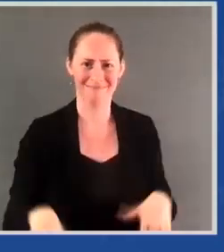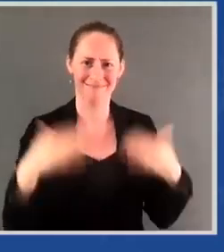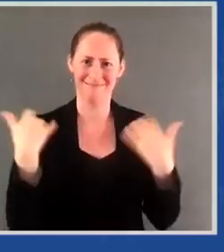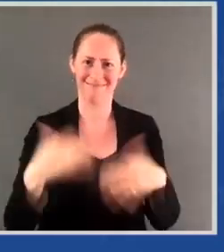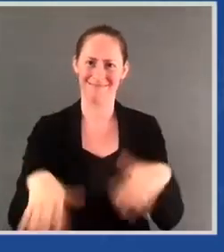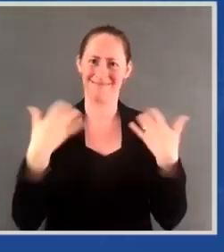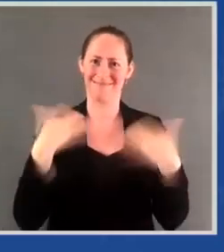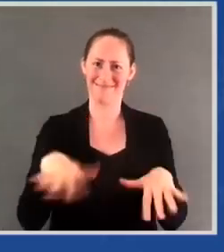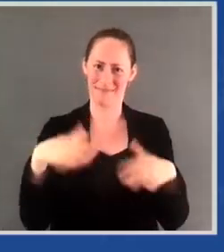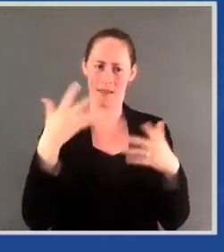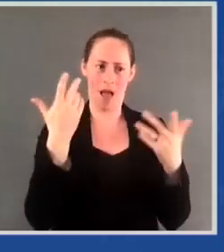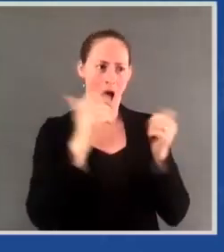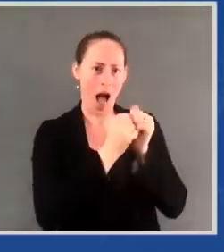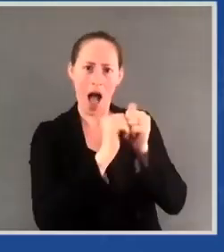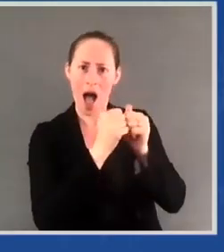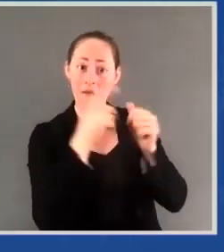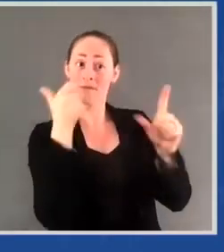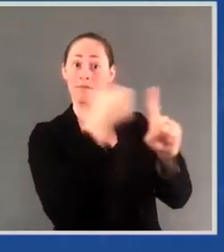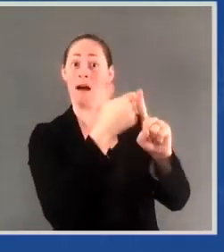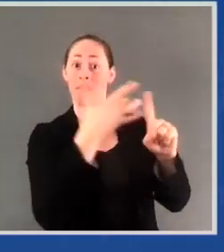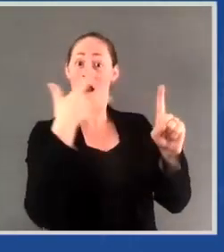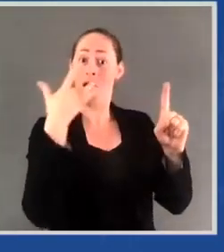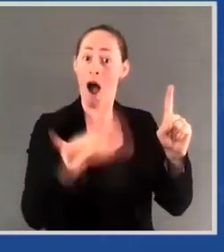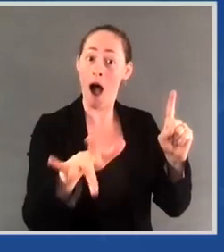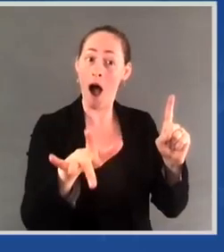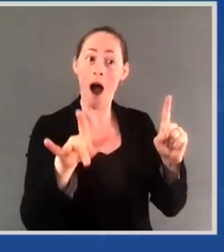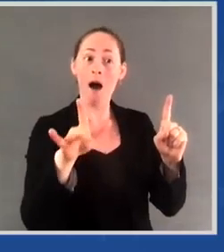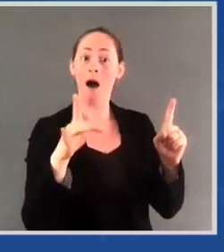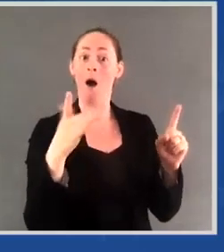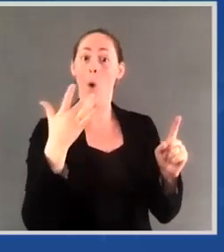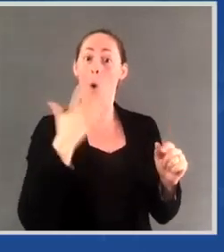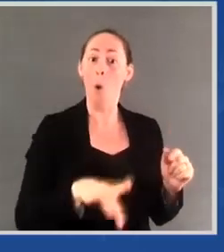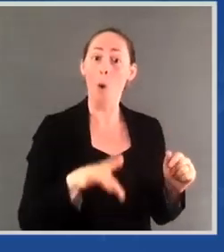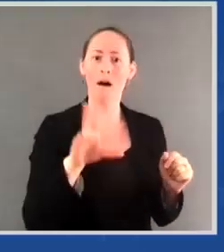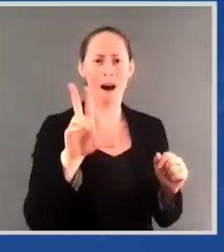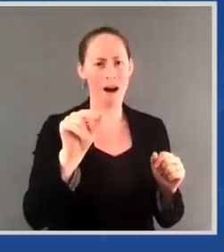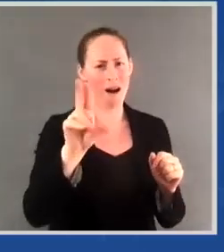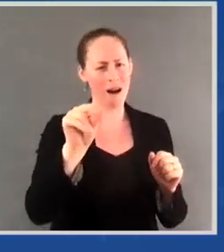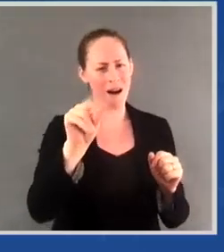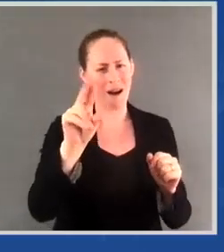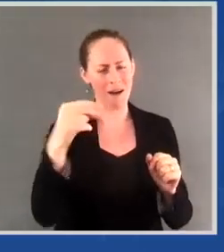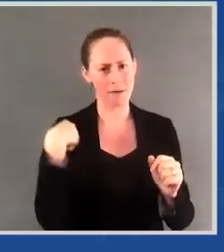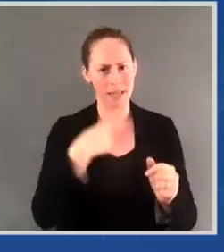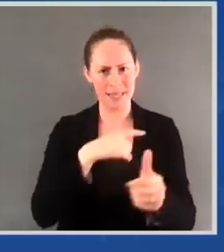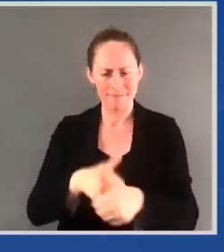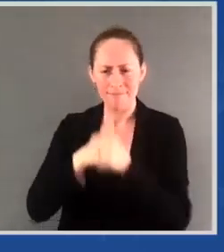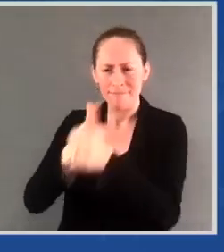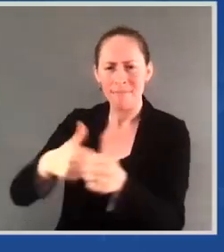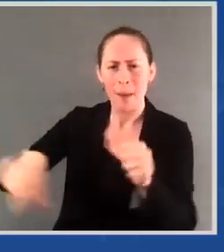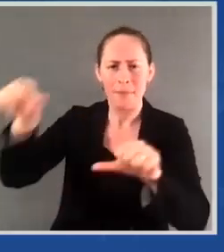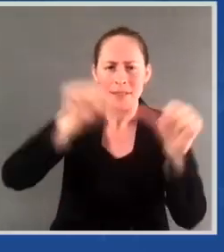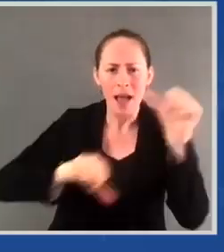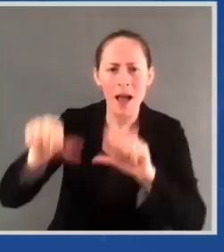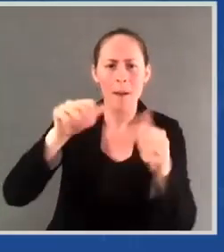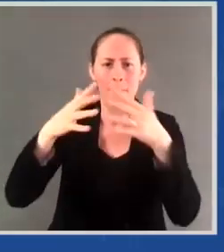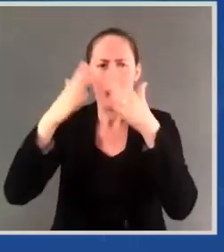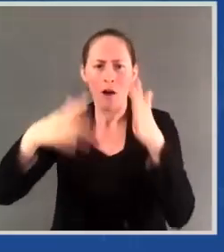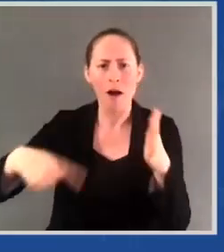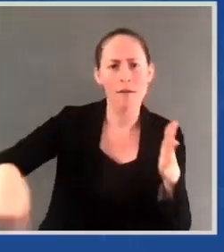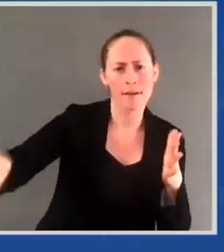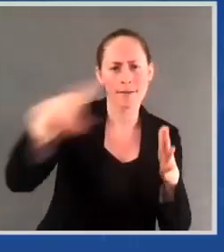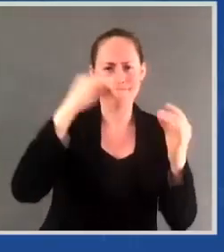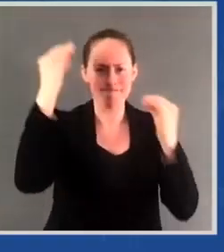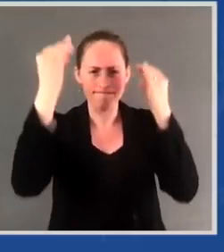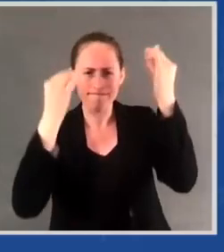or by chance. It took the ingenuity of American scientists, the full capacity of American companies,